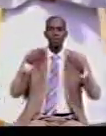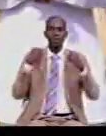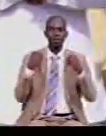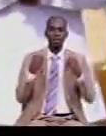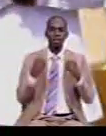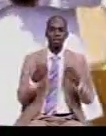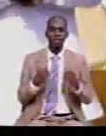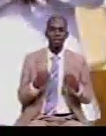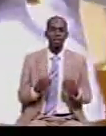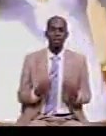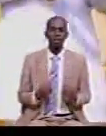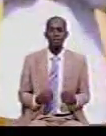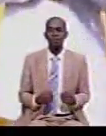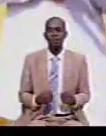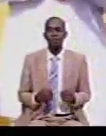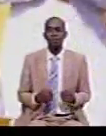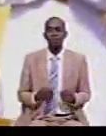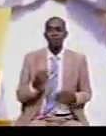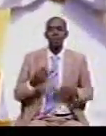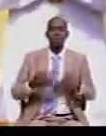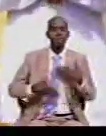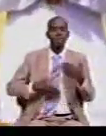the Lord.